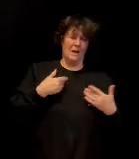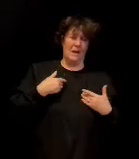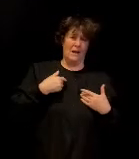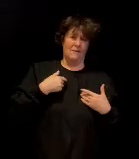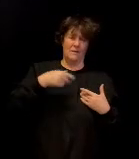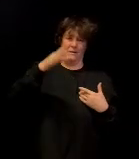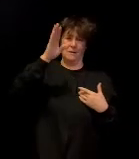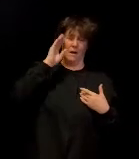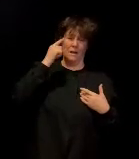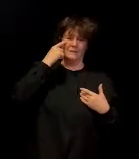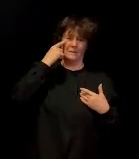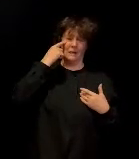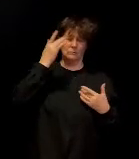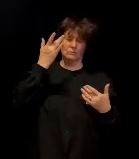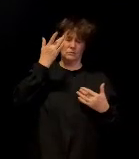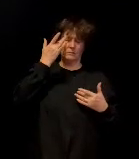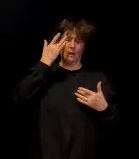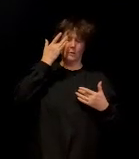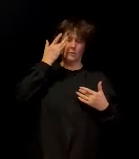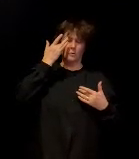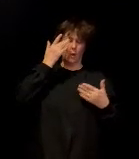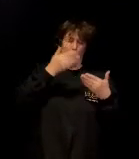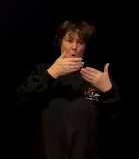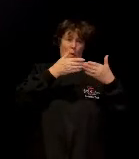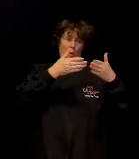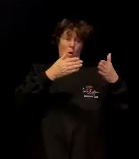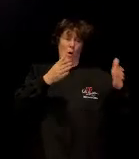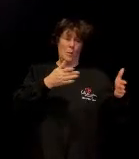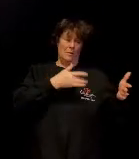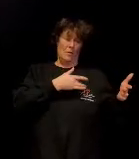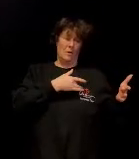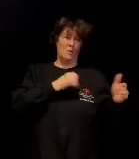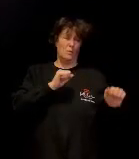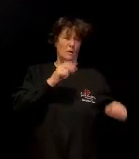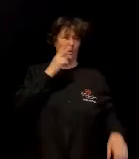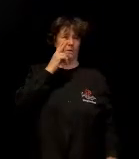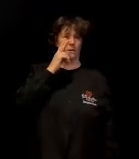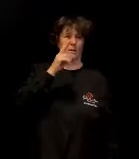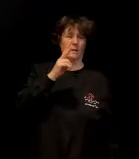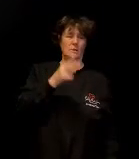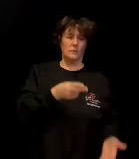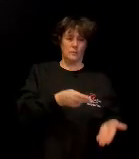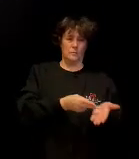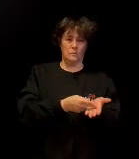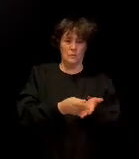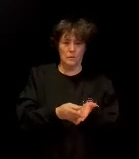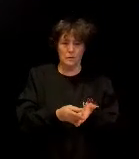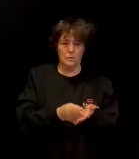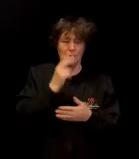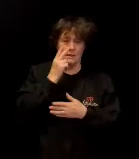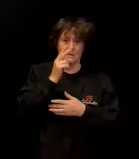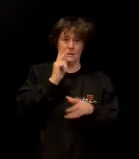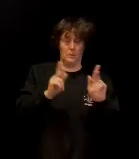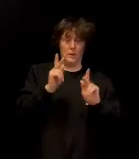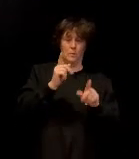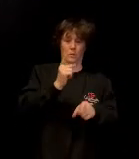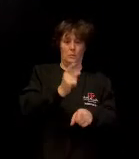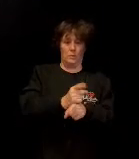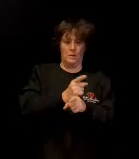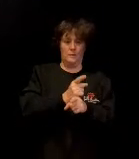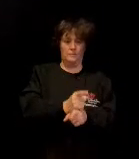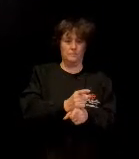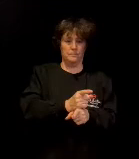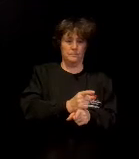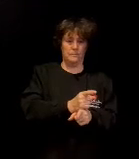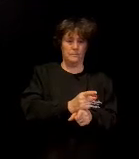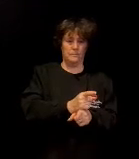Open the eyes of our heart, fresh anointing, right? That we could see truth and see people right. Because